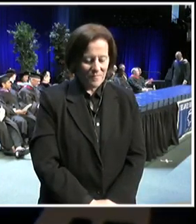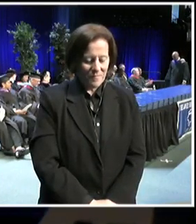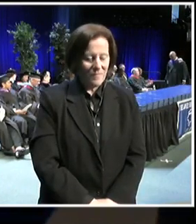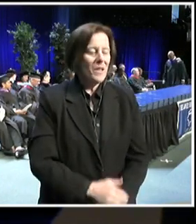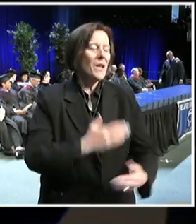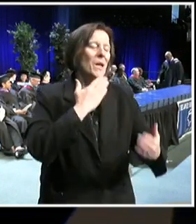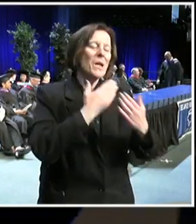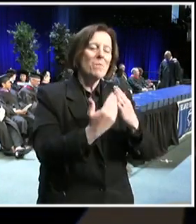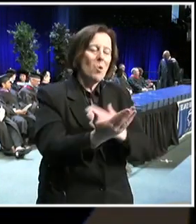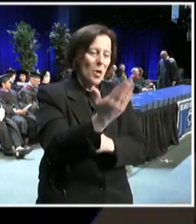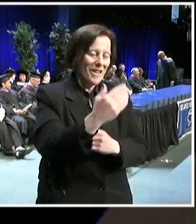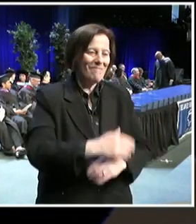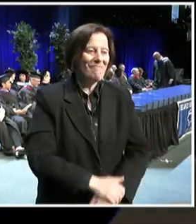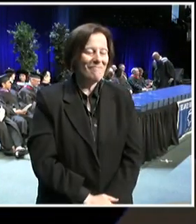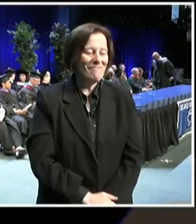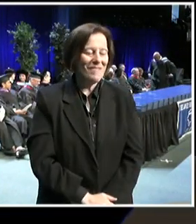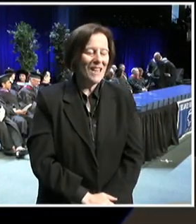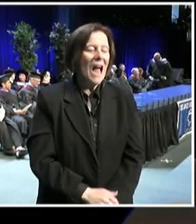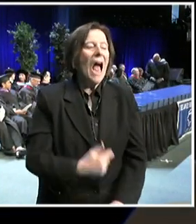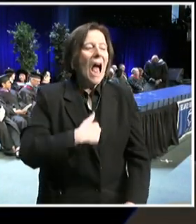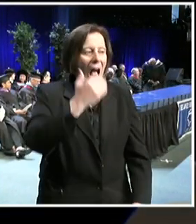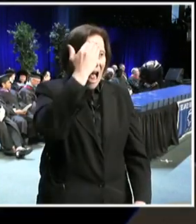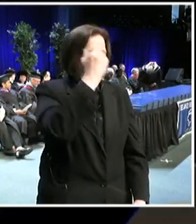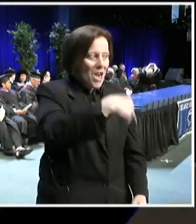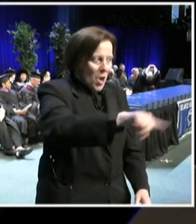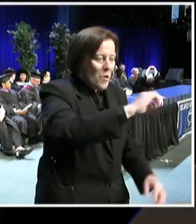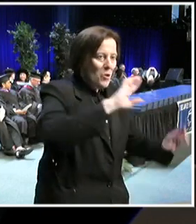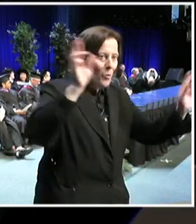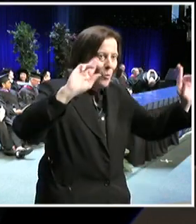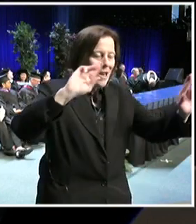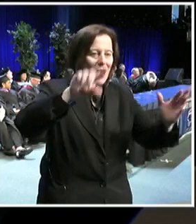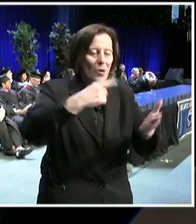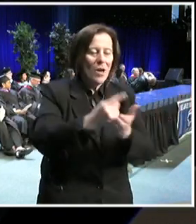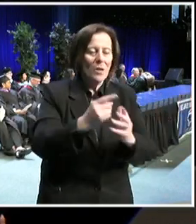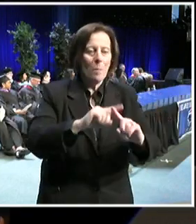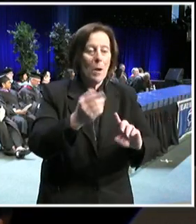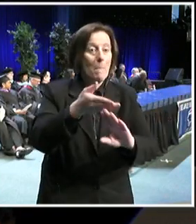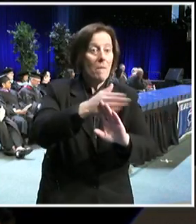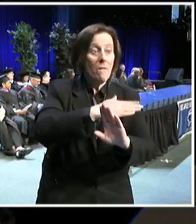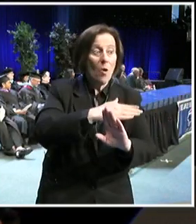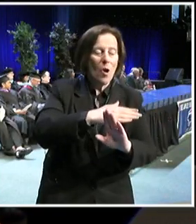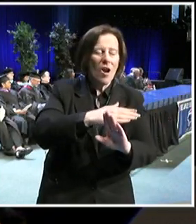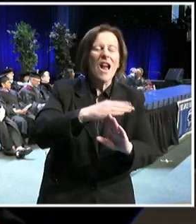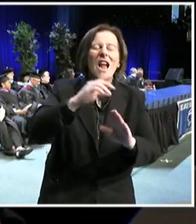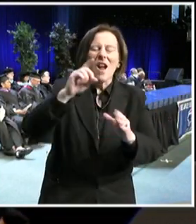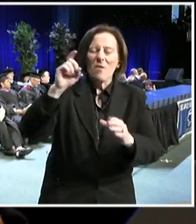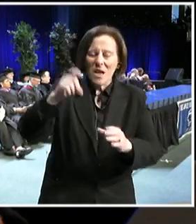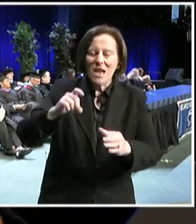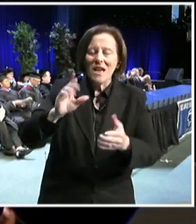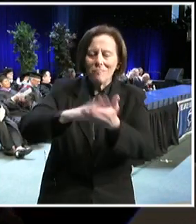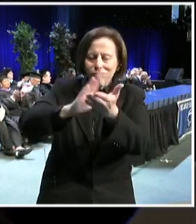Good morning. So I know you all are ready to graduate, but before we do, let's give your parents a round of applause.